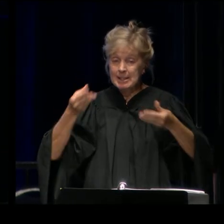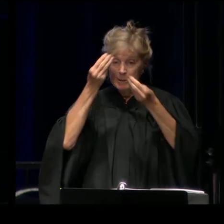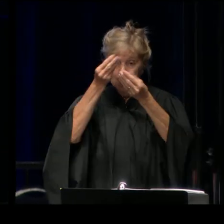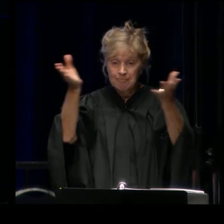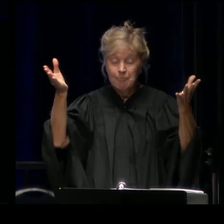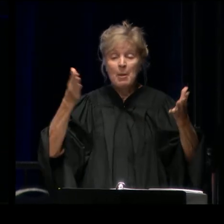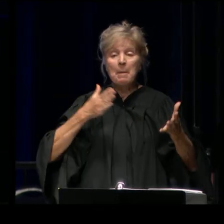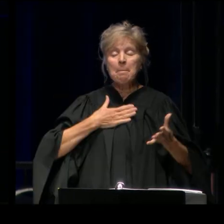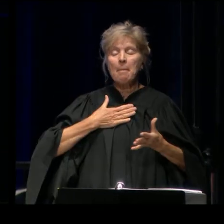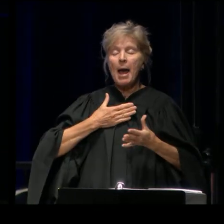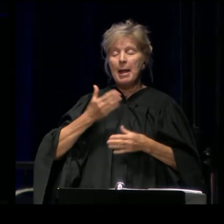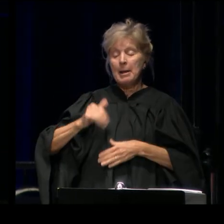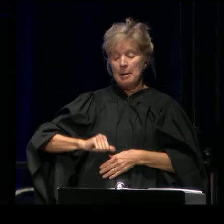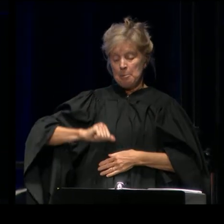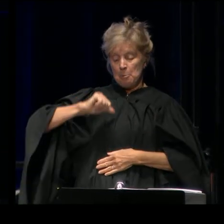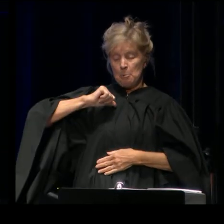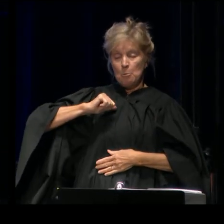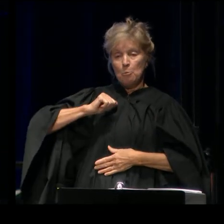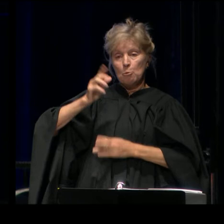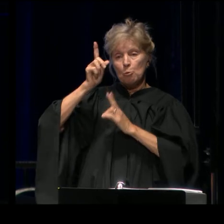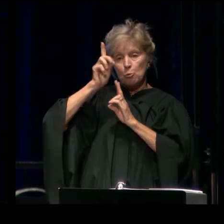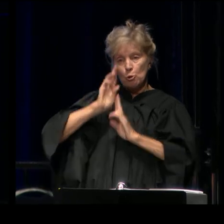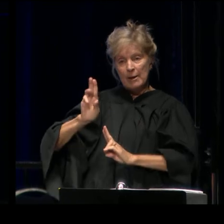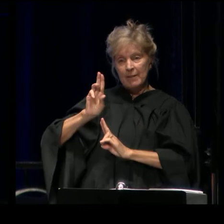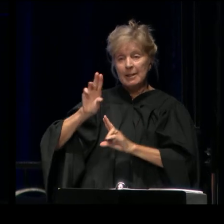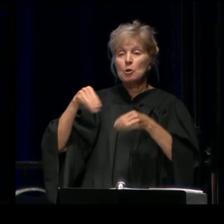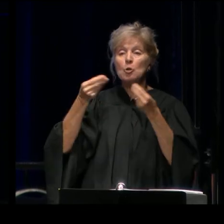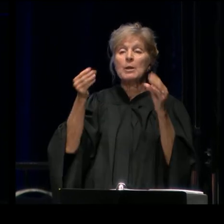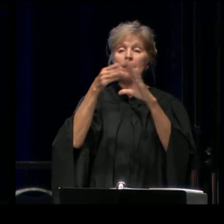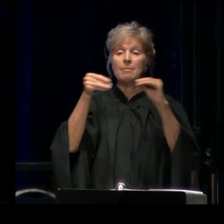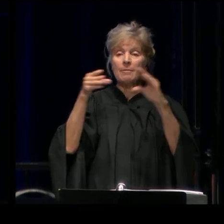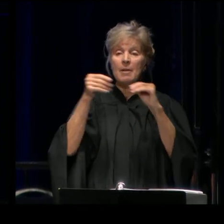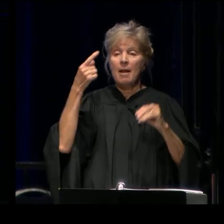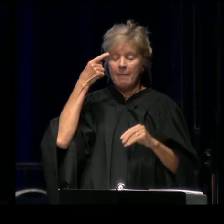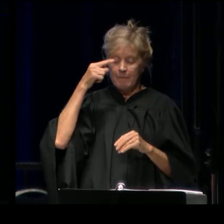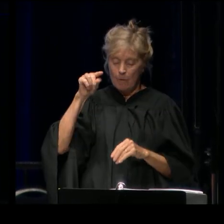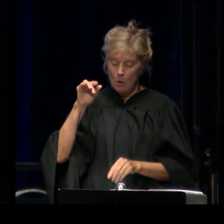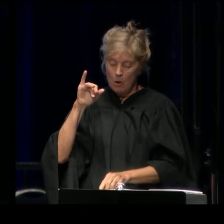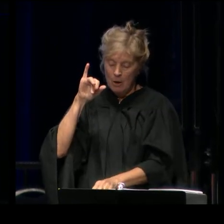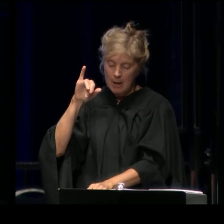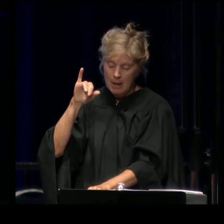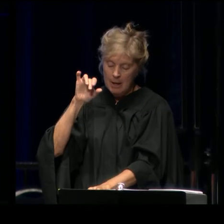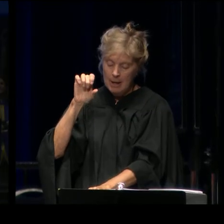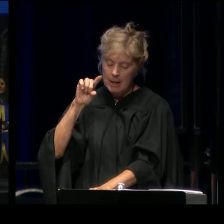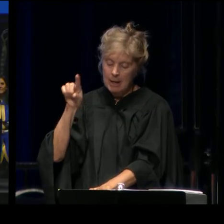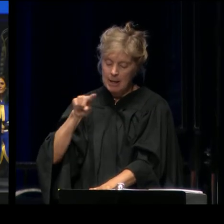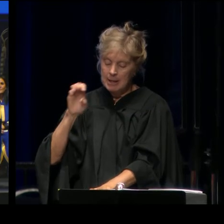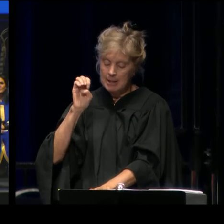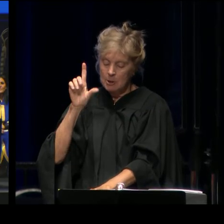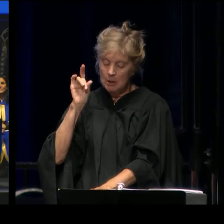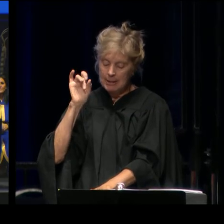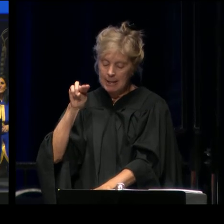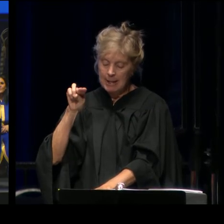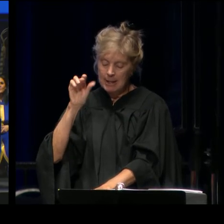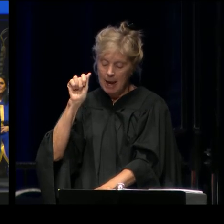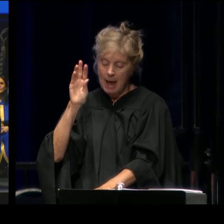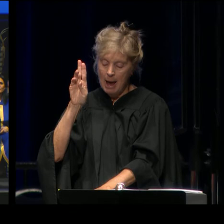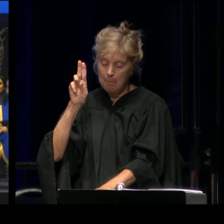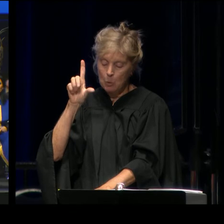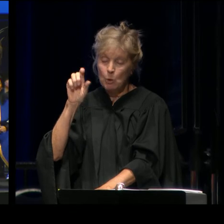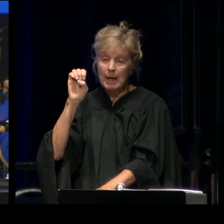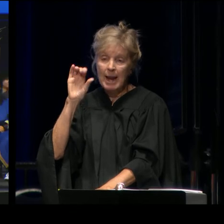It is my great privilege to deliver the citation for Izzeldin Abolaesh, upon whom